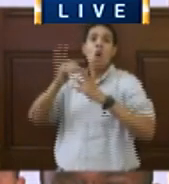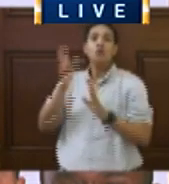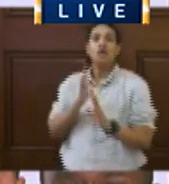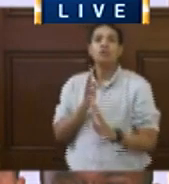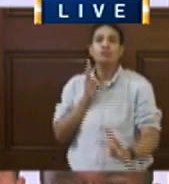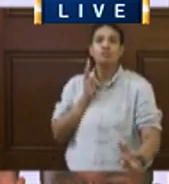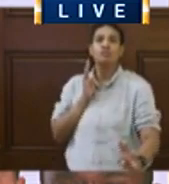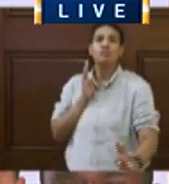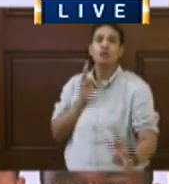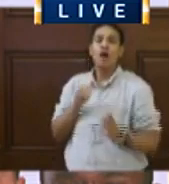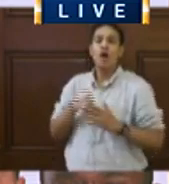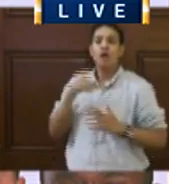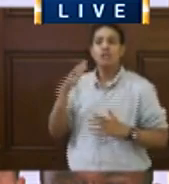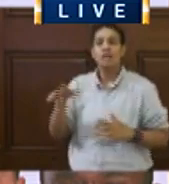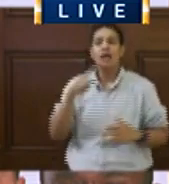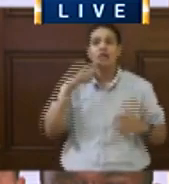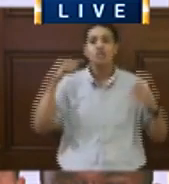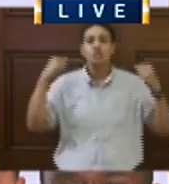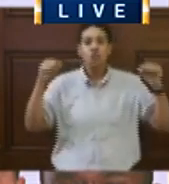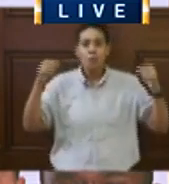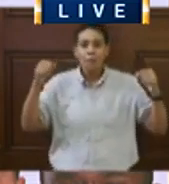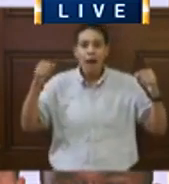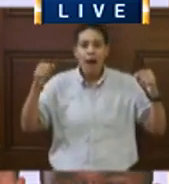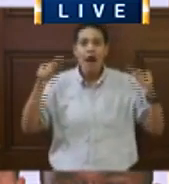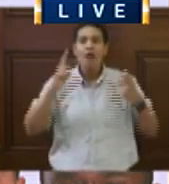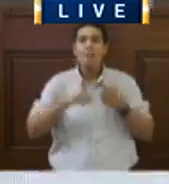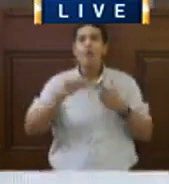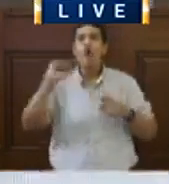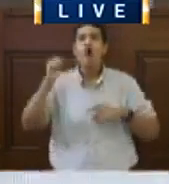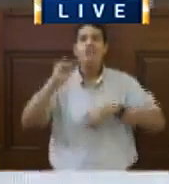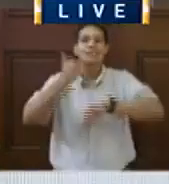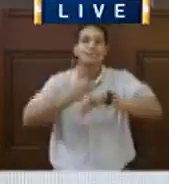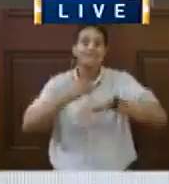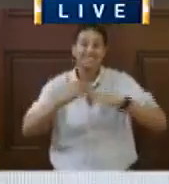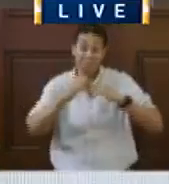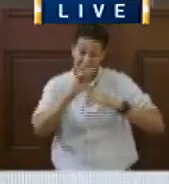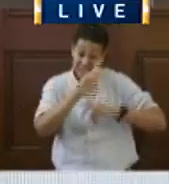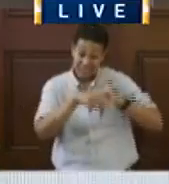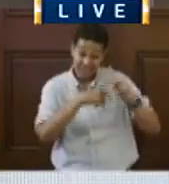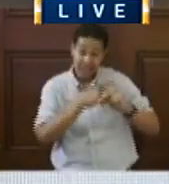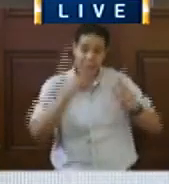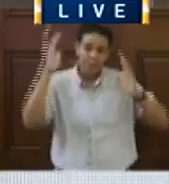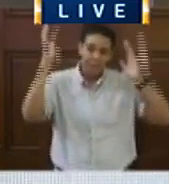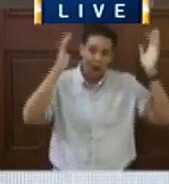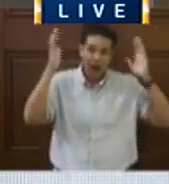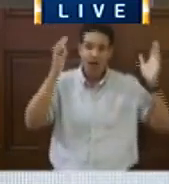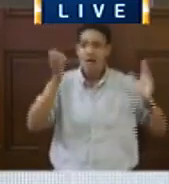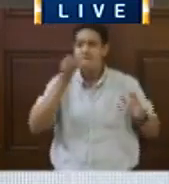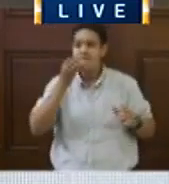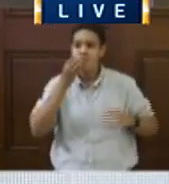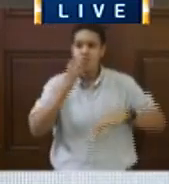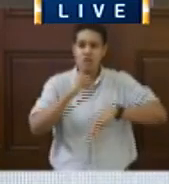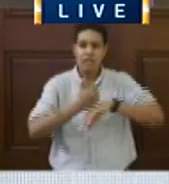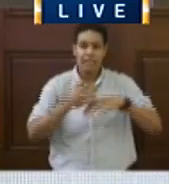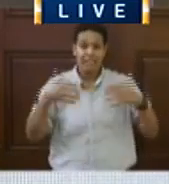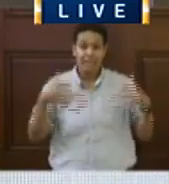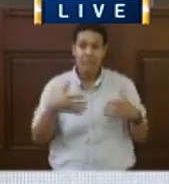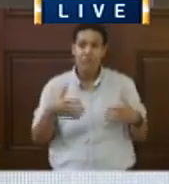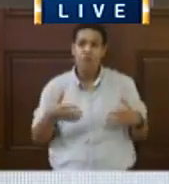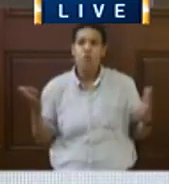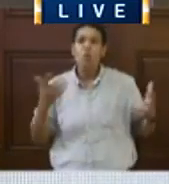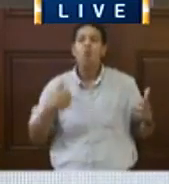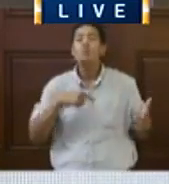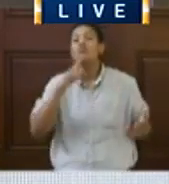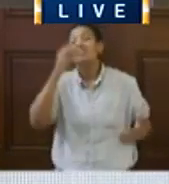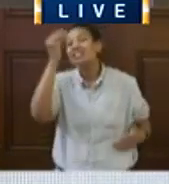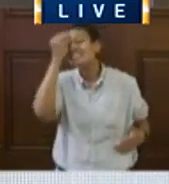Now, supermarkets and other establishments of that nature, markets and food establishments, what we have said